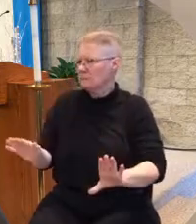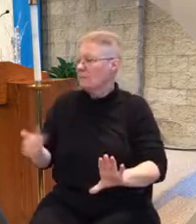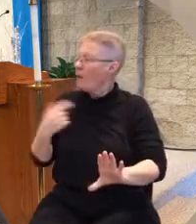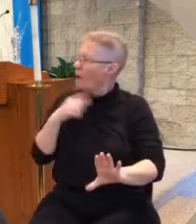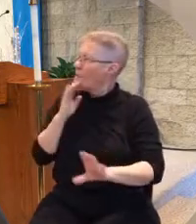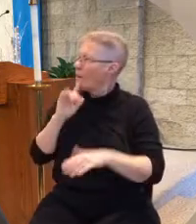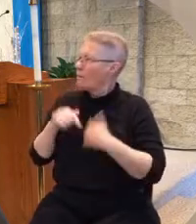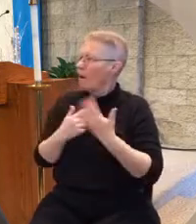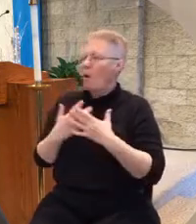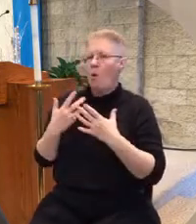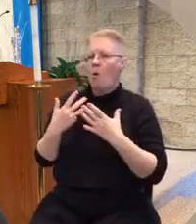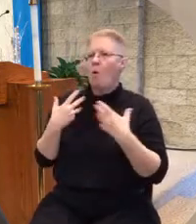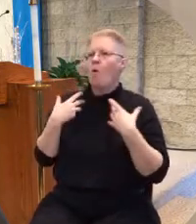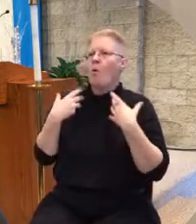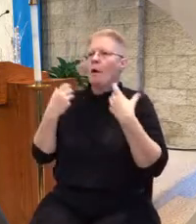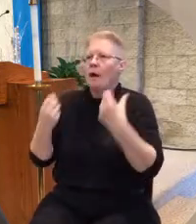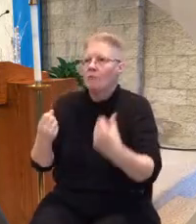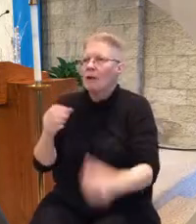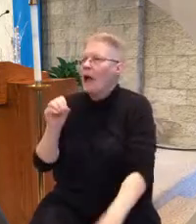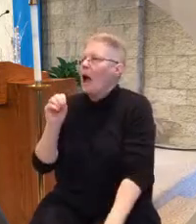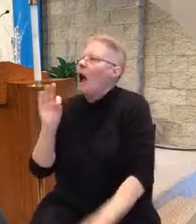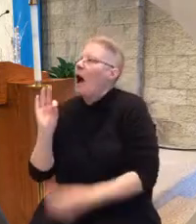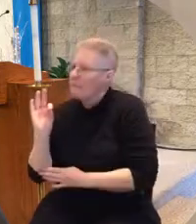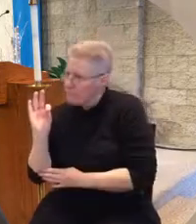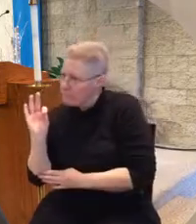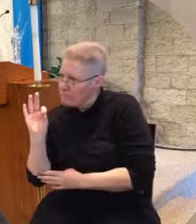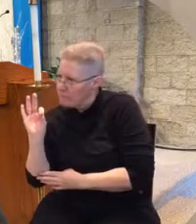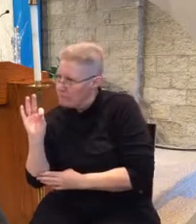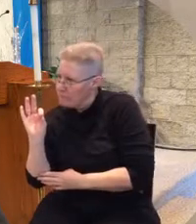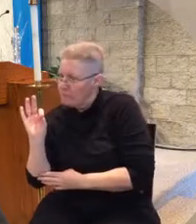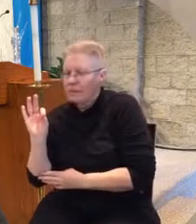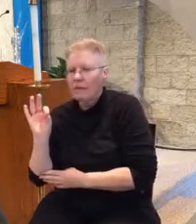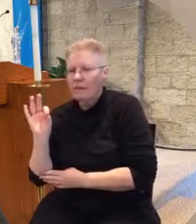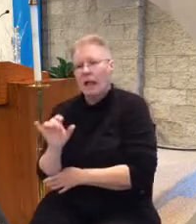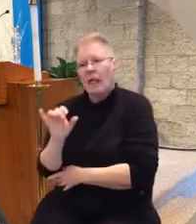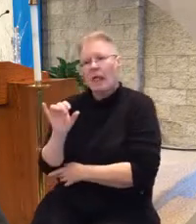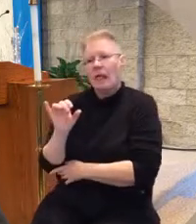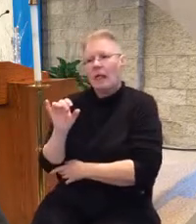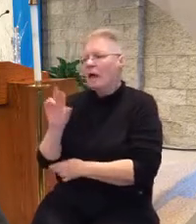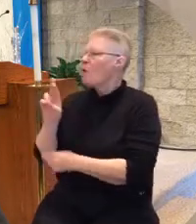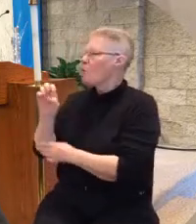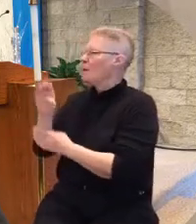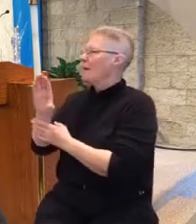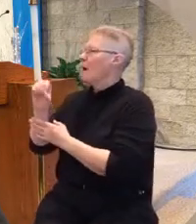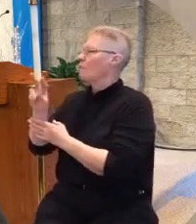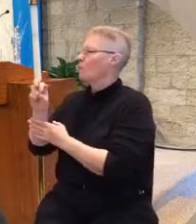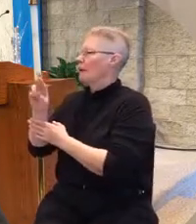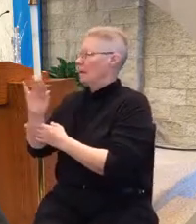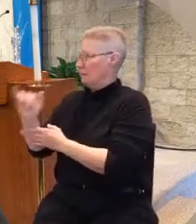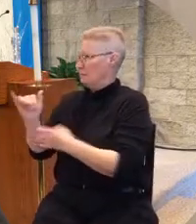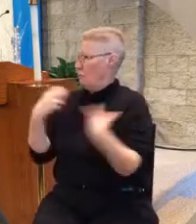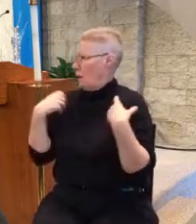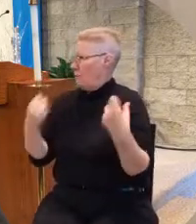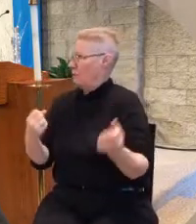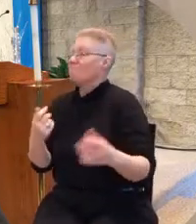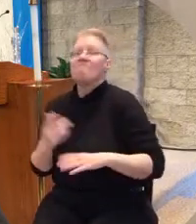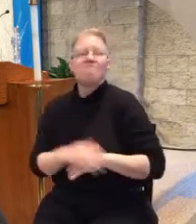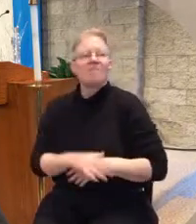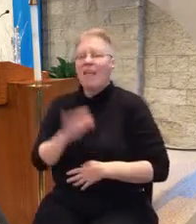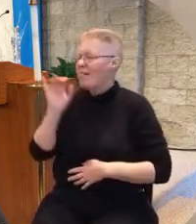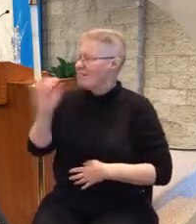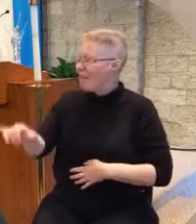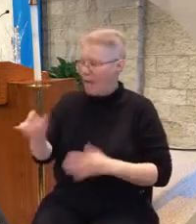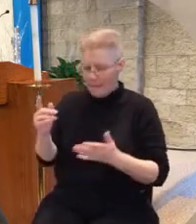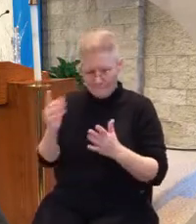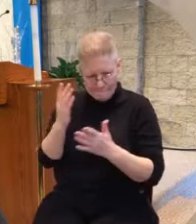the recovery of that essential part of your nature that is referenced in Genesis, where God looked around at